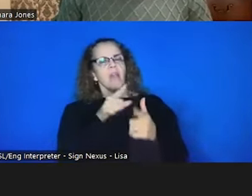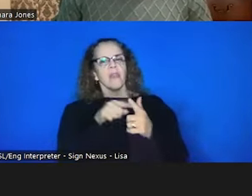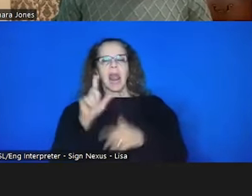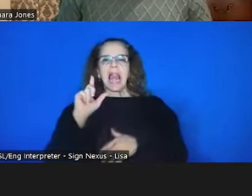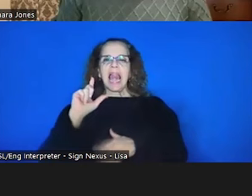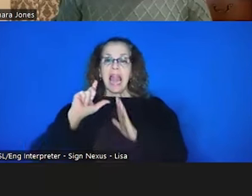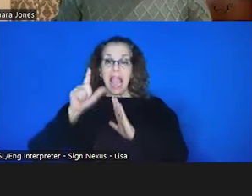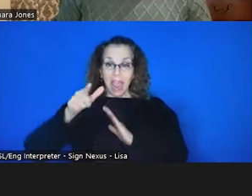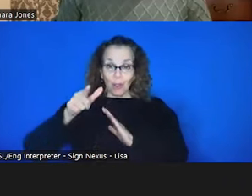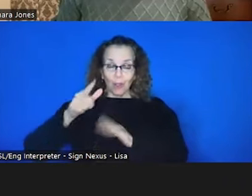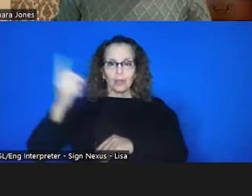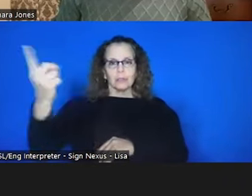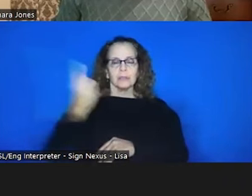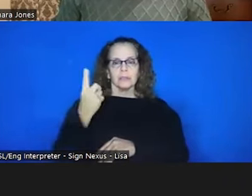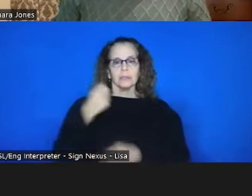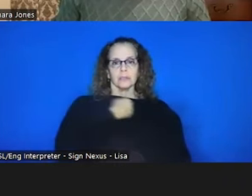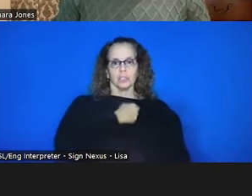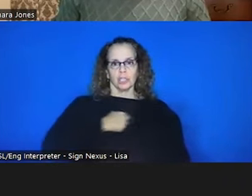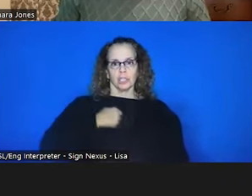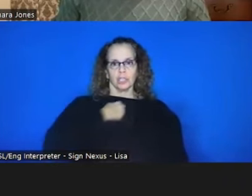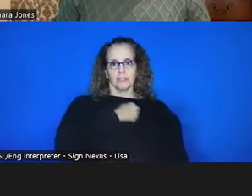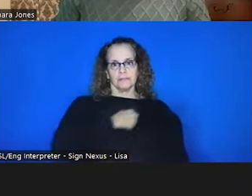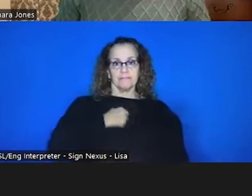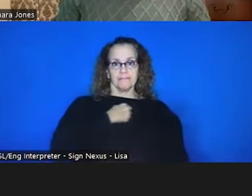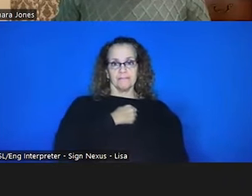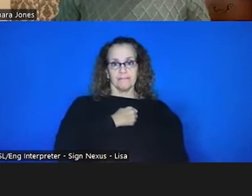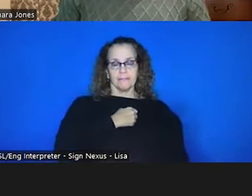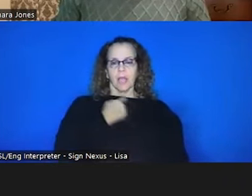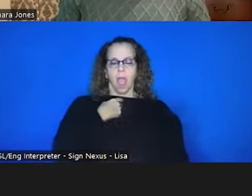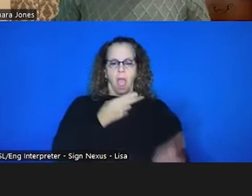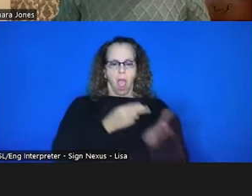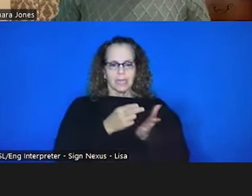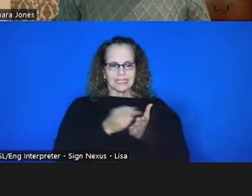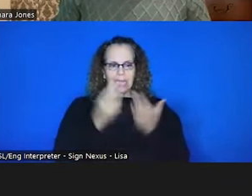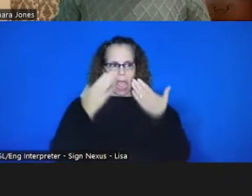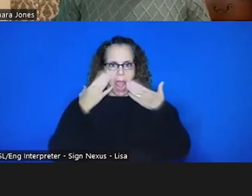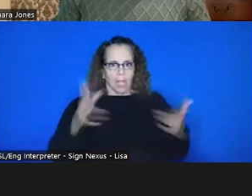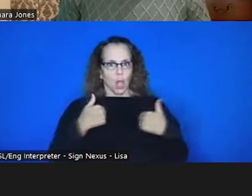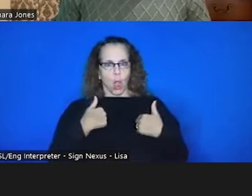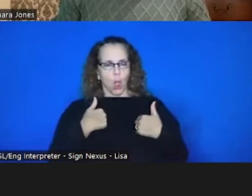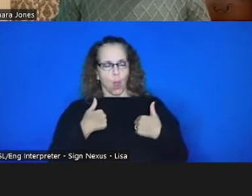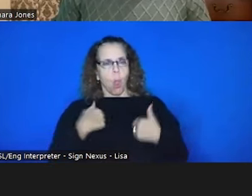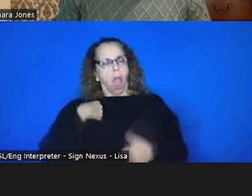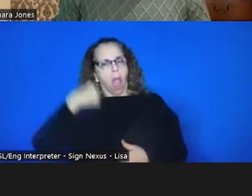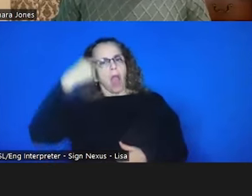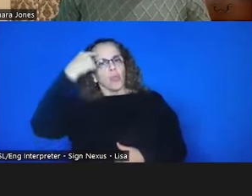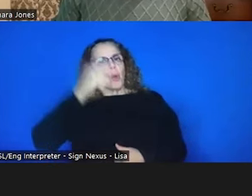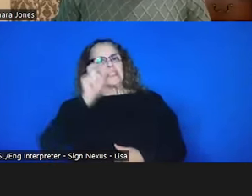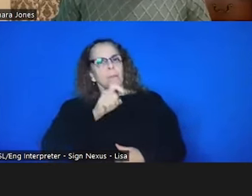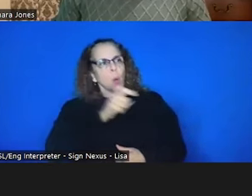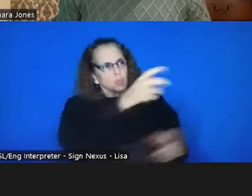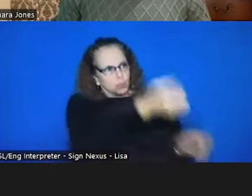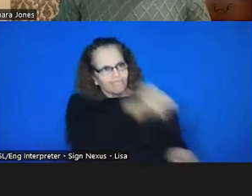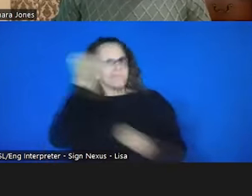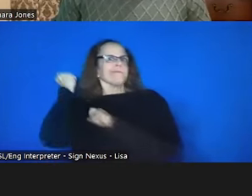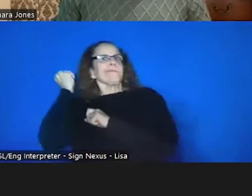apologize. I honestly did not know. I thought that's what I was supposed to do, but that's part of the disinformation. This was